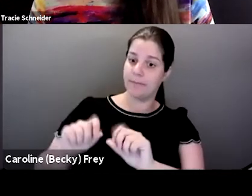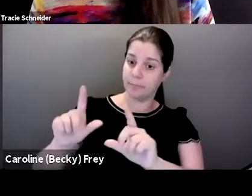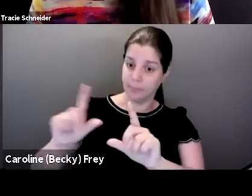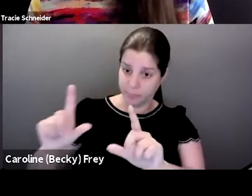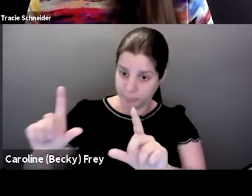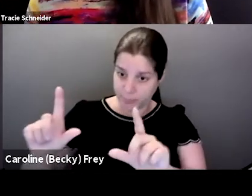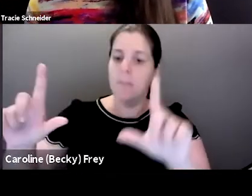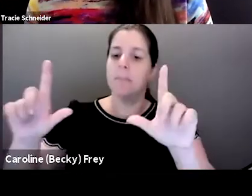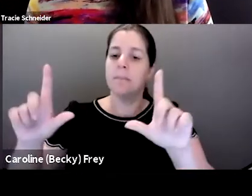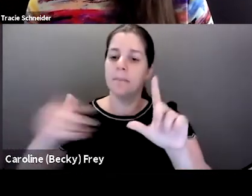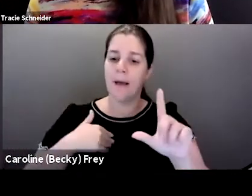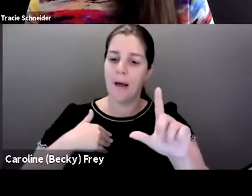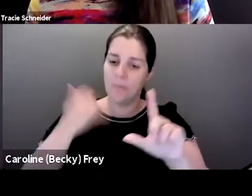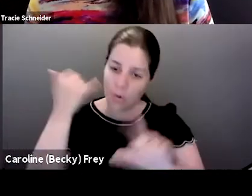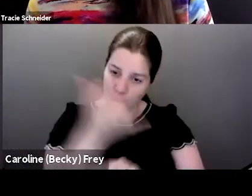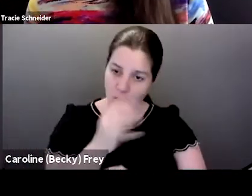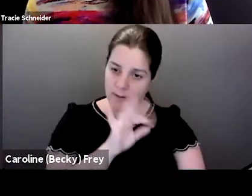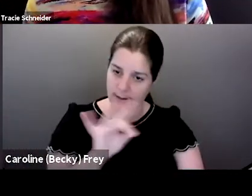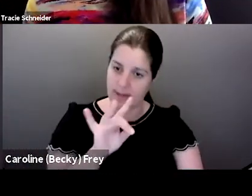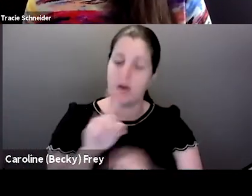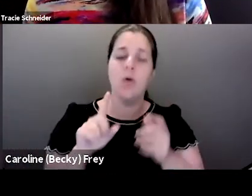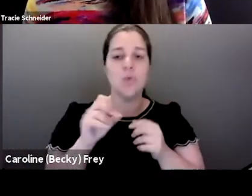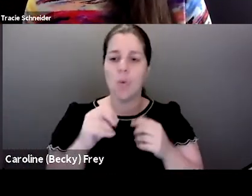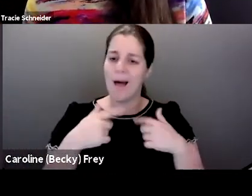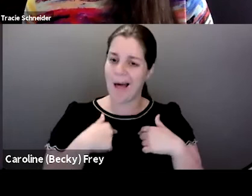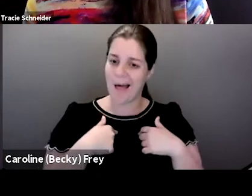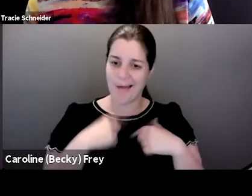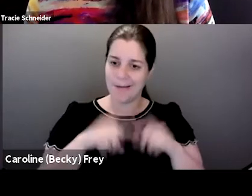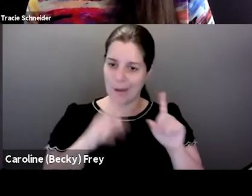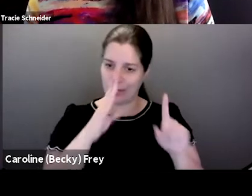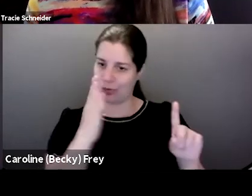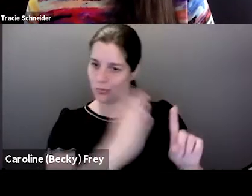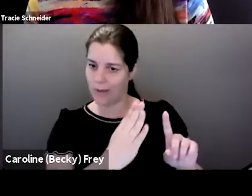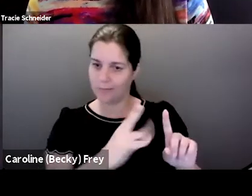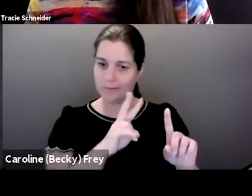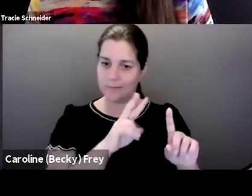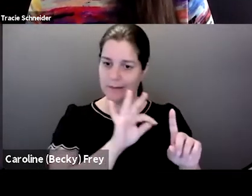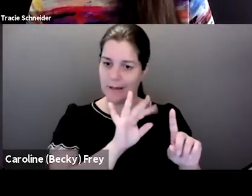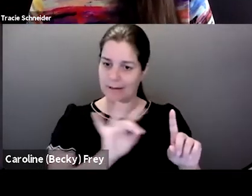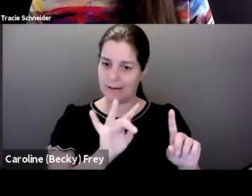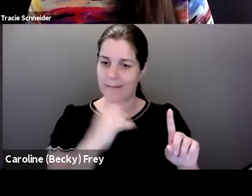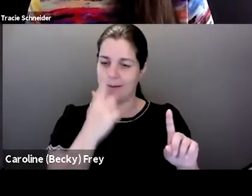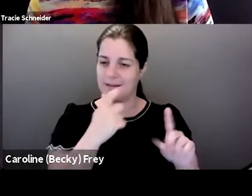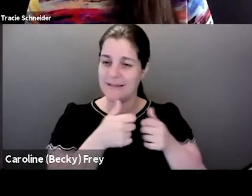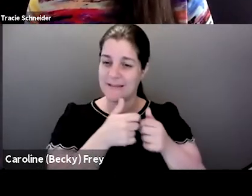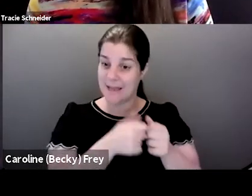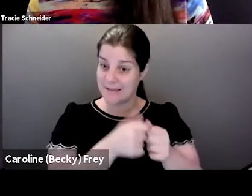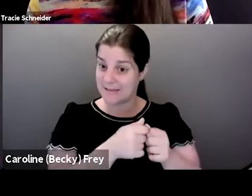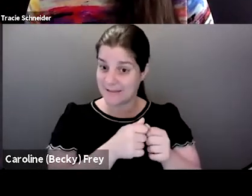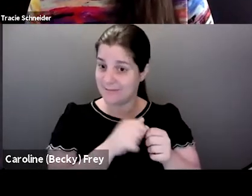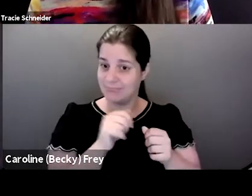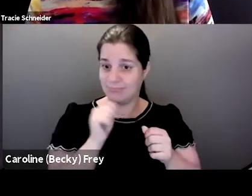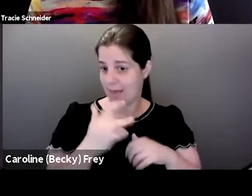call 988, I have to facilitate that through an interpreter. Because texting the 988 isn't